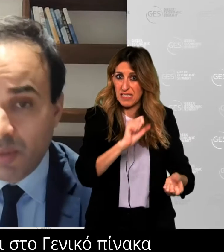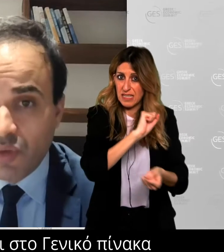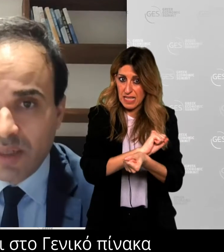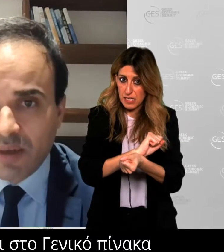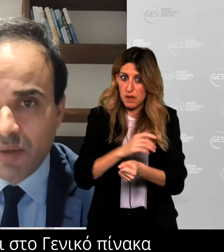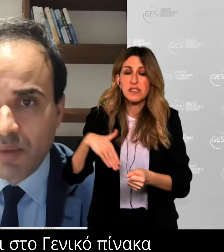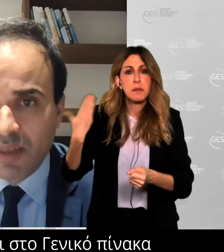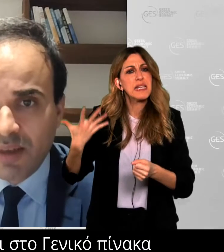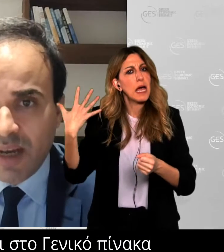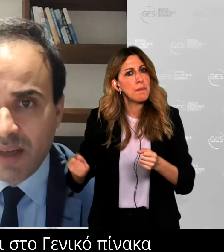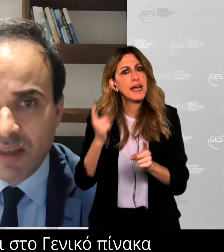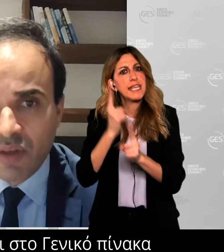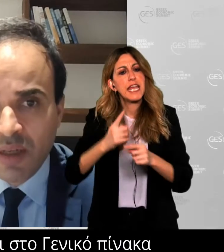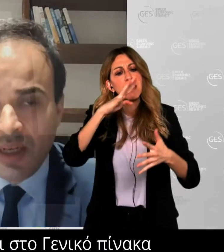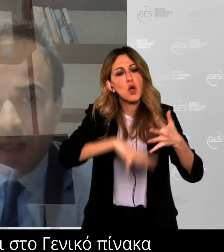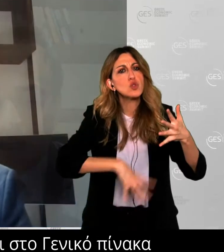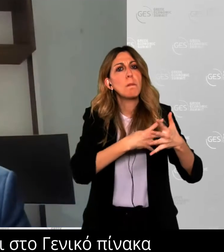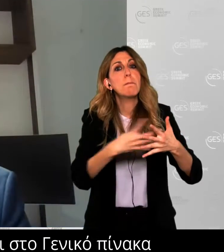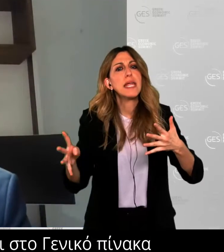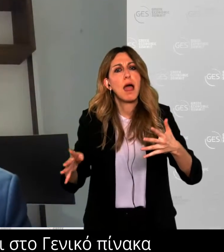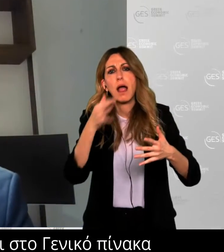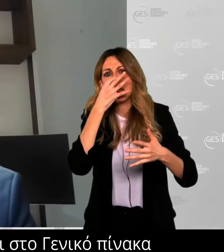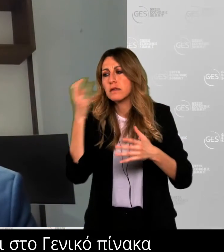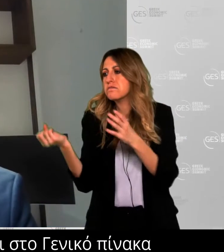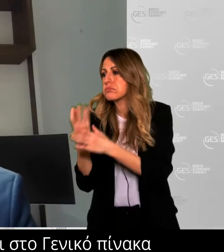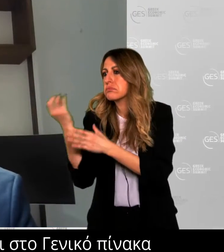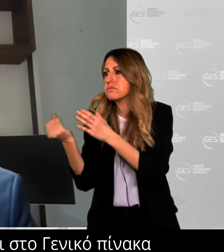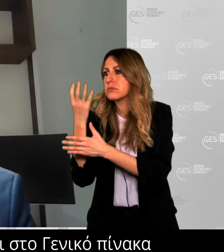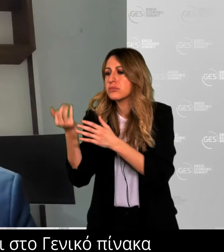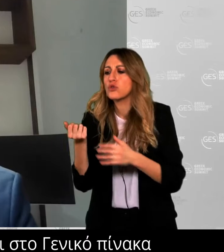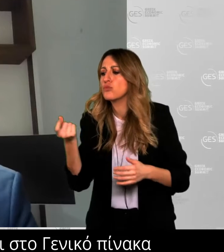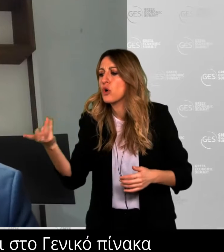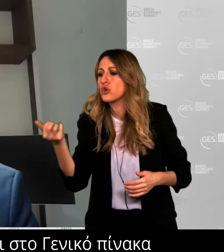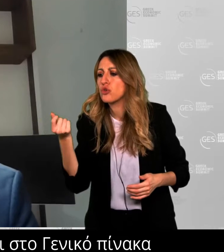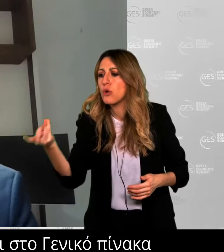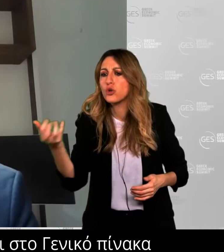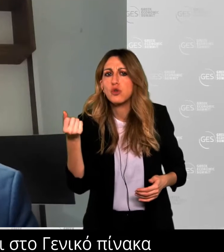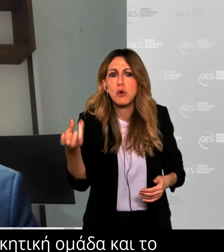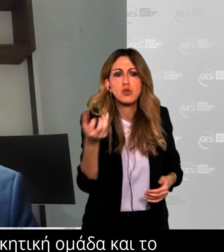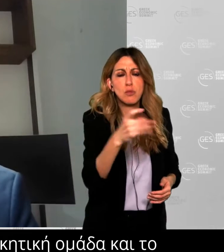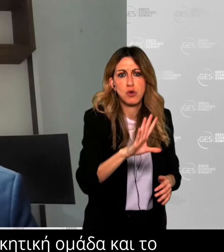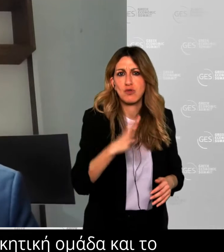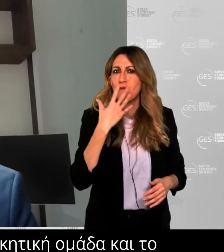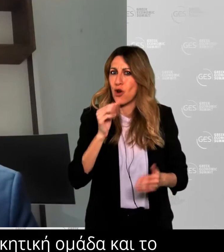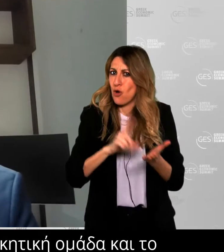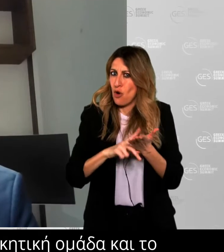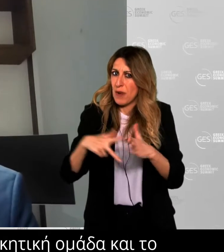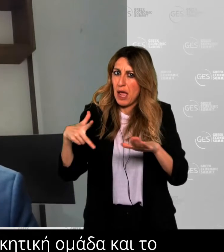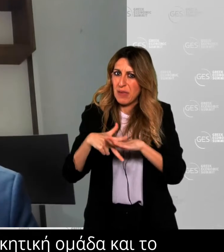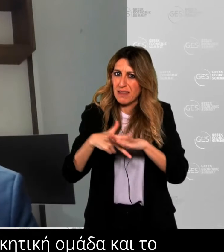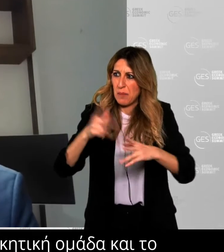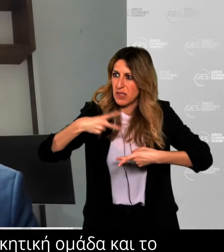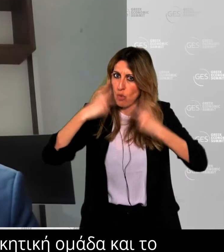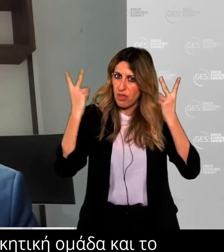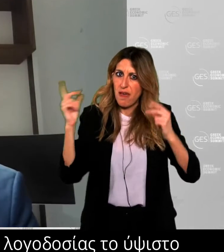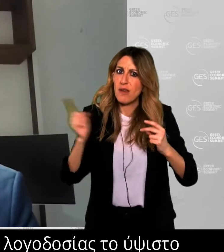to demonstrate accountability at the highest level. Could you Could you share or describe briefly, you spoke to it a